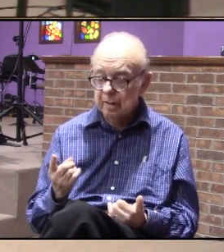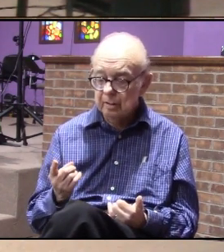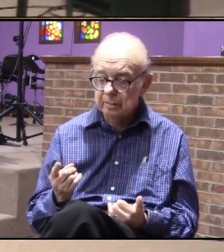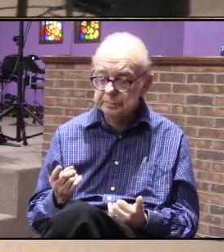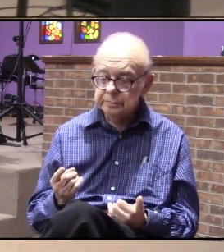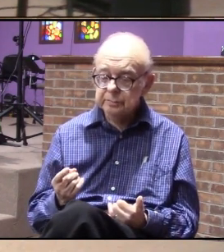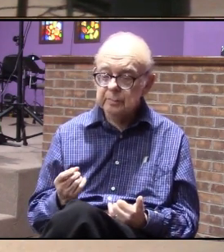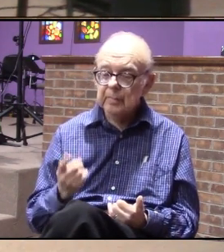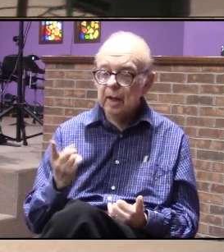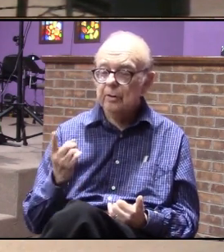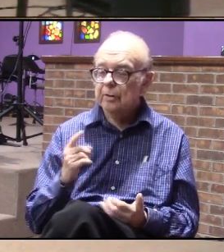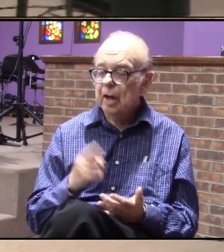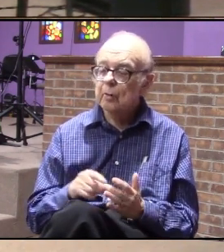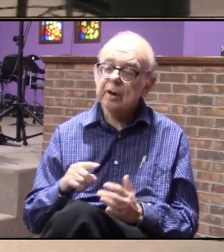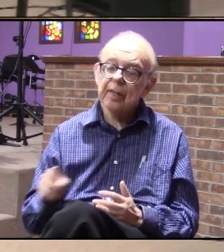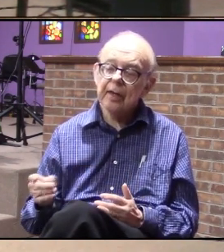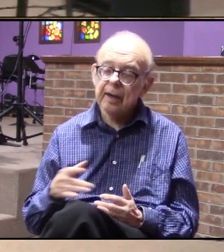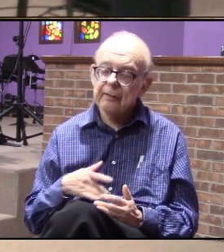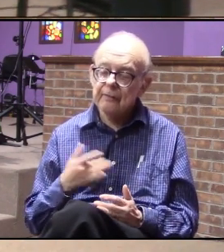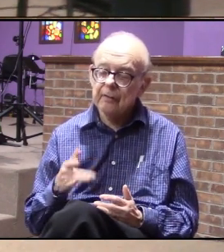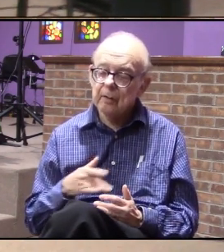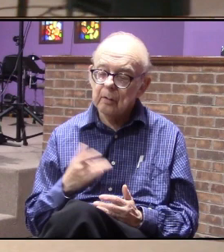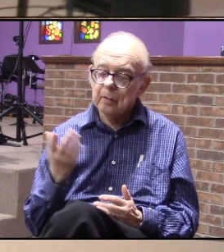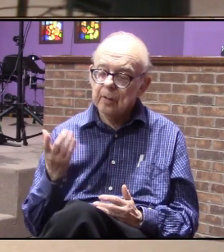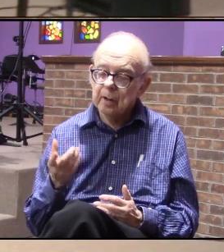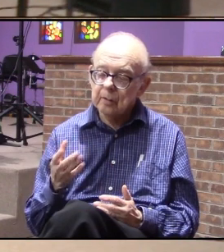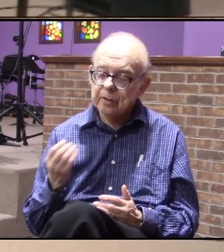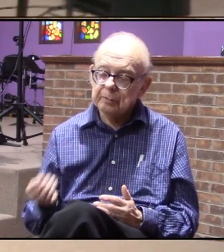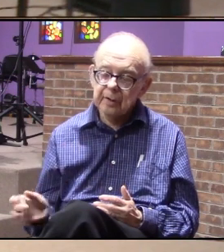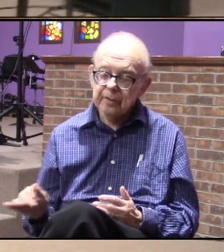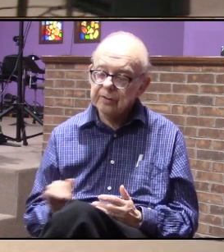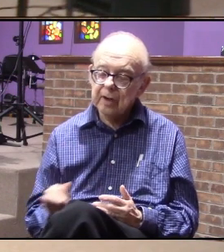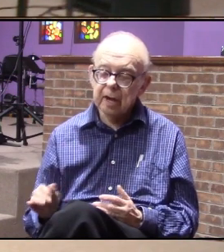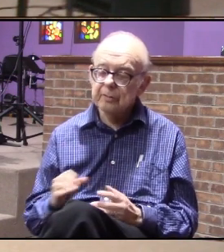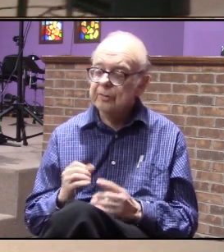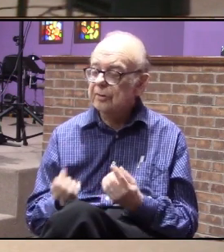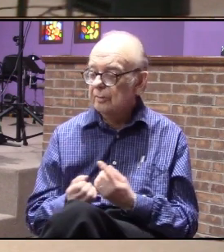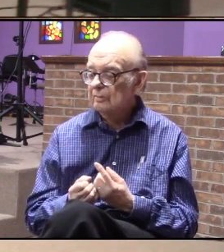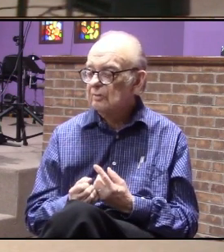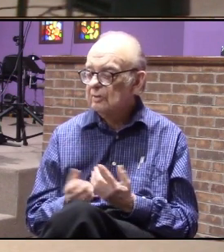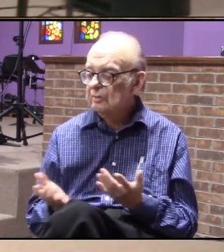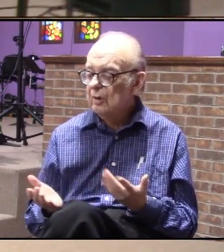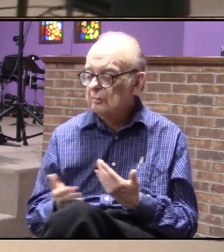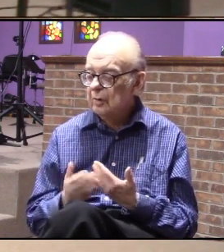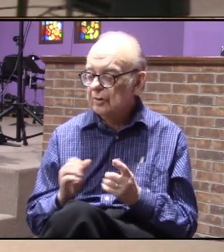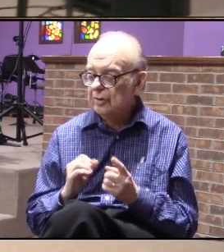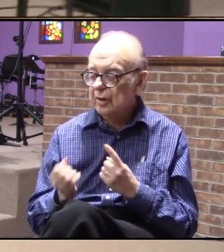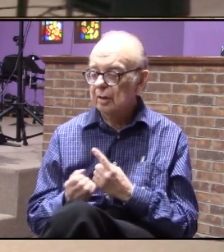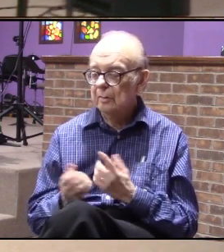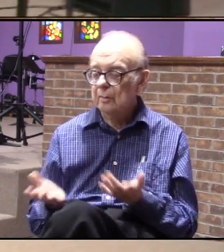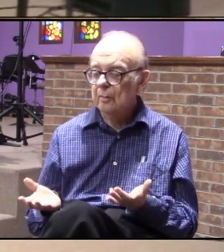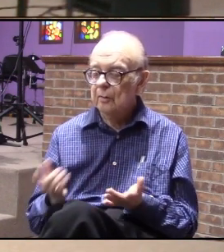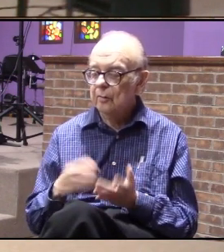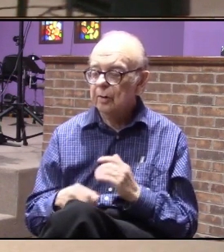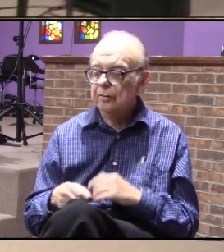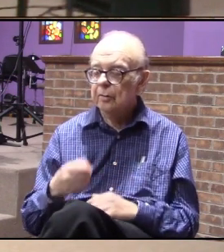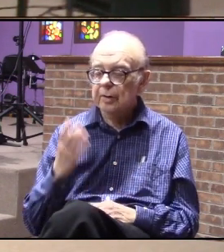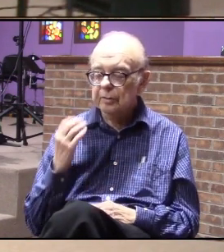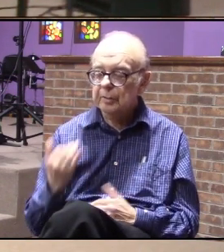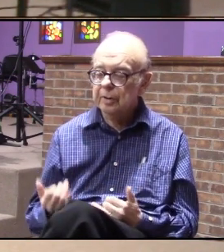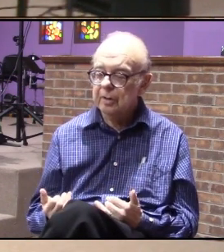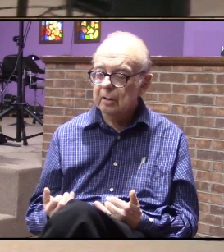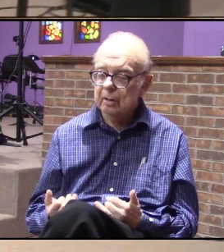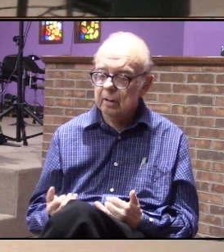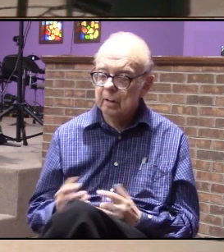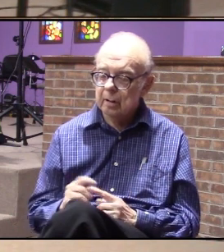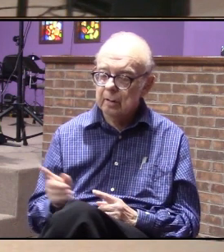what they felt when they were going through a situation that may be similar to what you're going through.